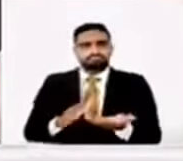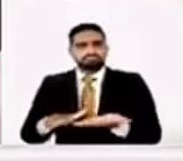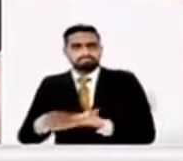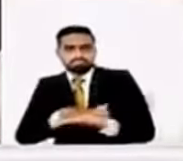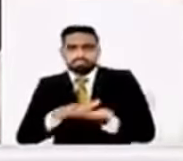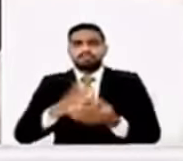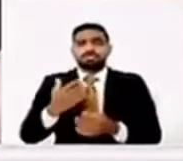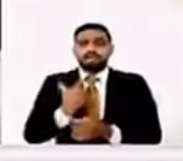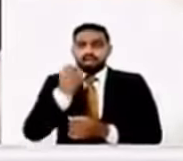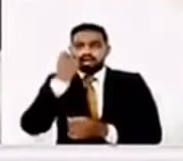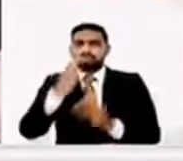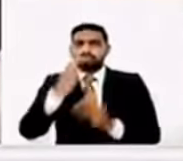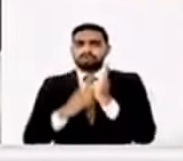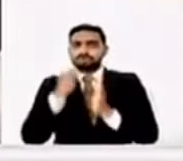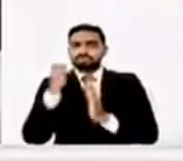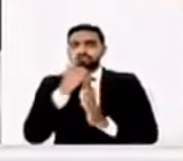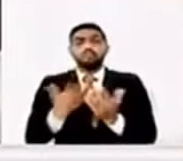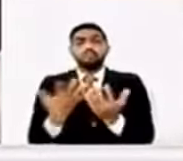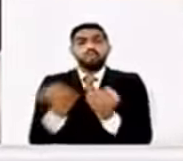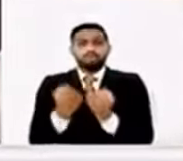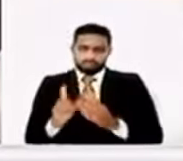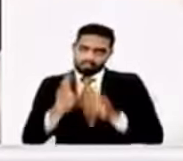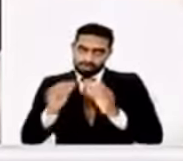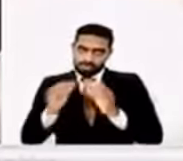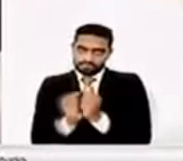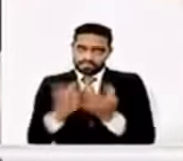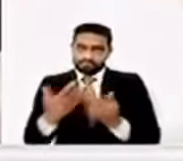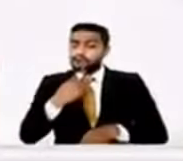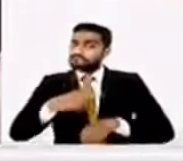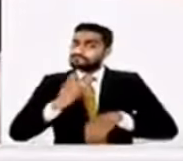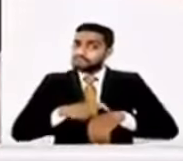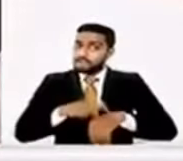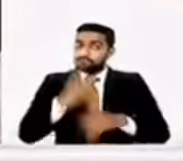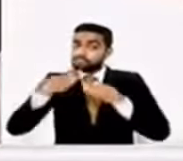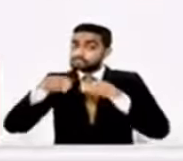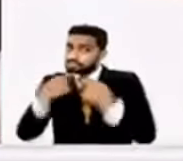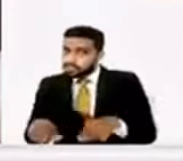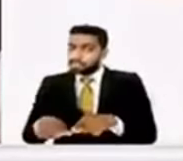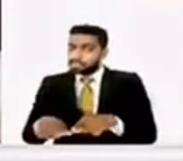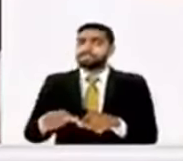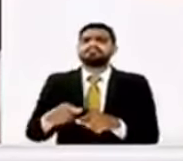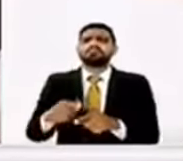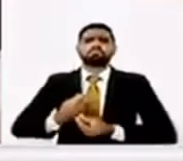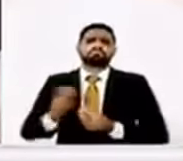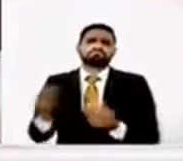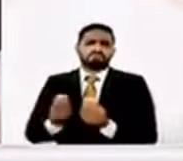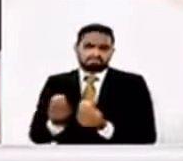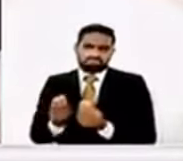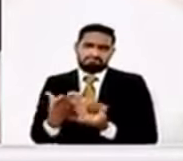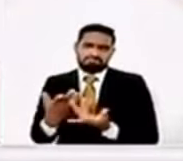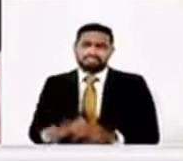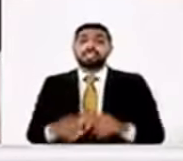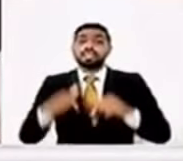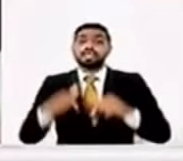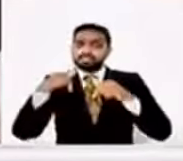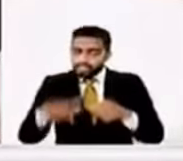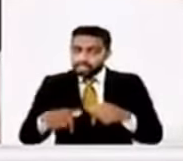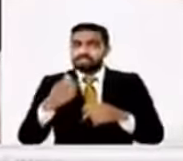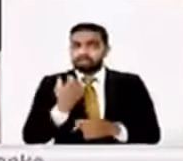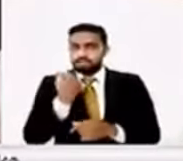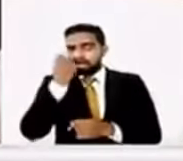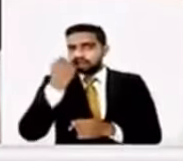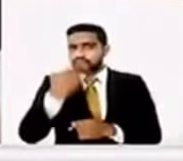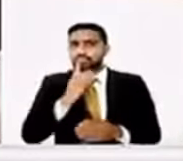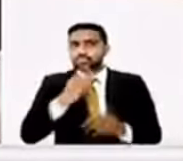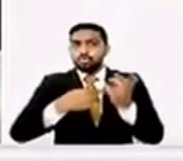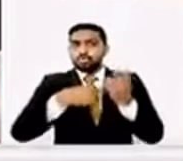and frequent cost and time escalations resulting in low returns. As such, an increase in foreign loans as well as the increase in